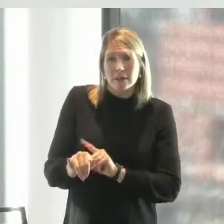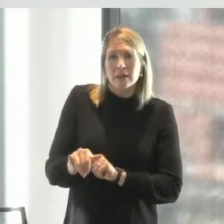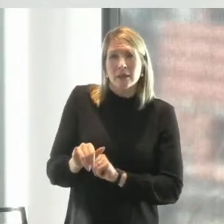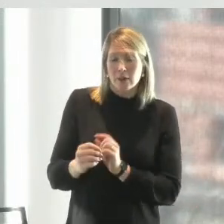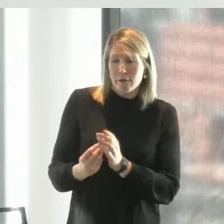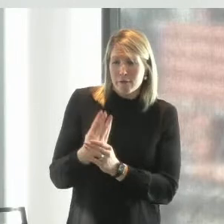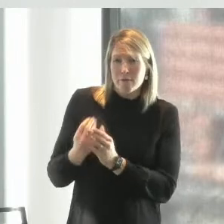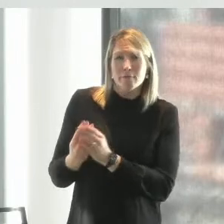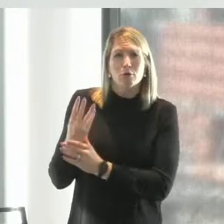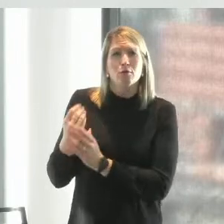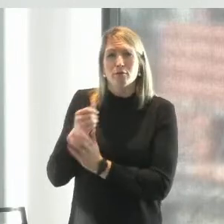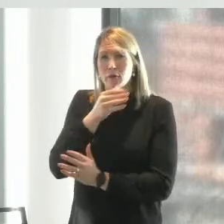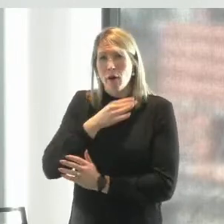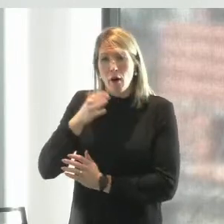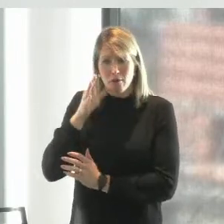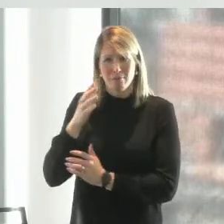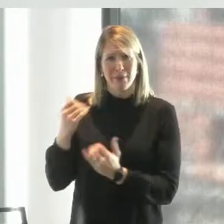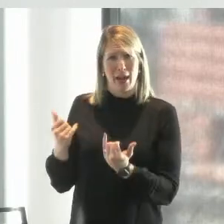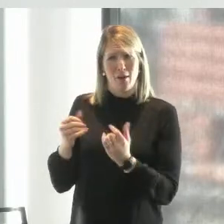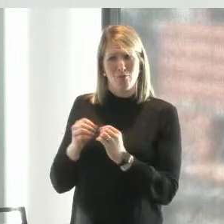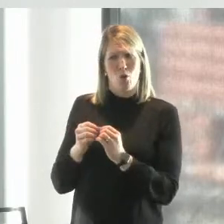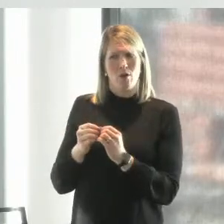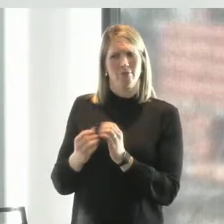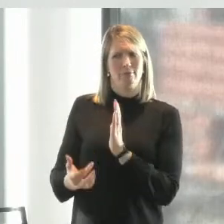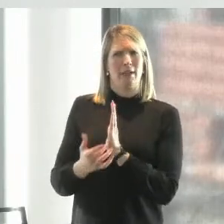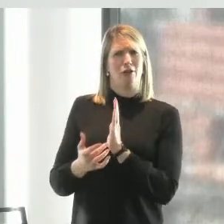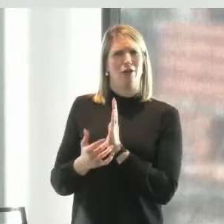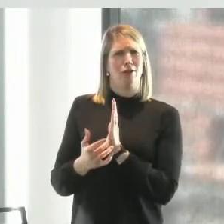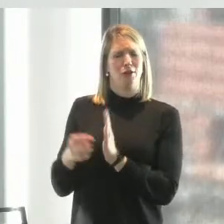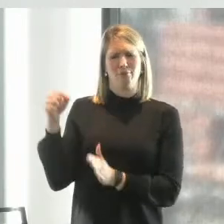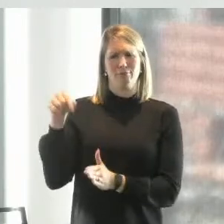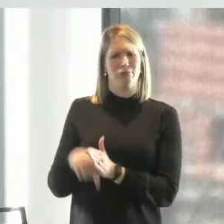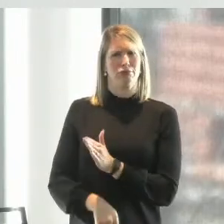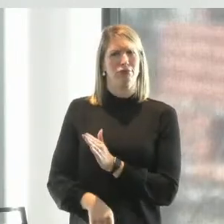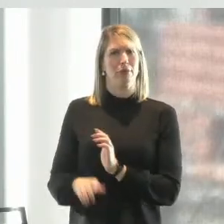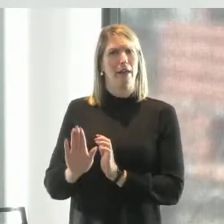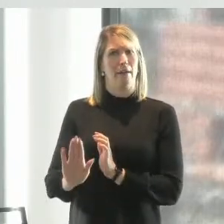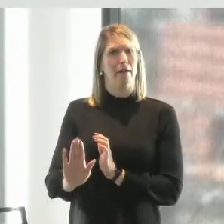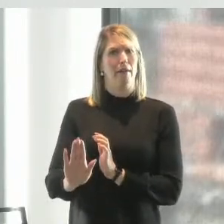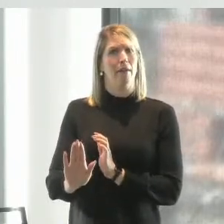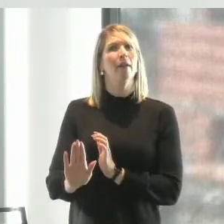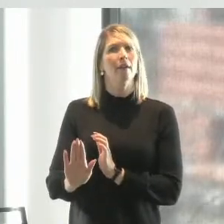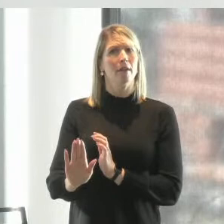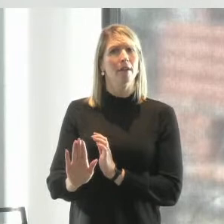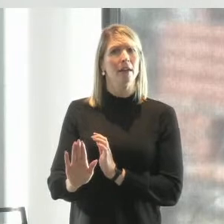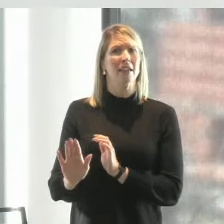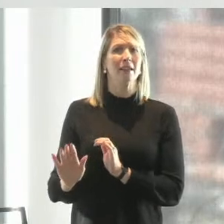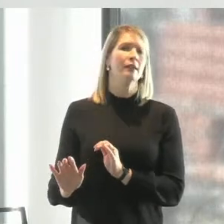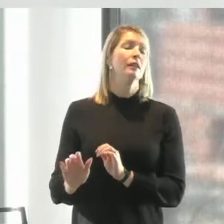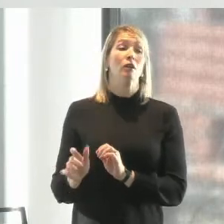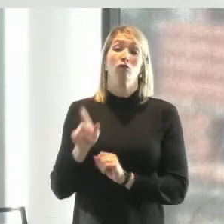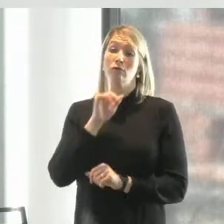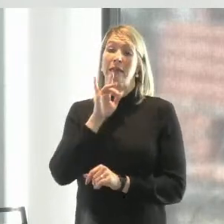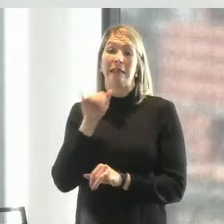high-tech in their nature in today's modern world than some of the high-end engineering studies of oil and gas.